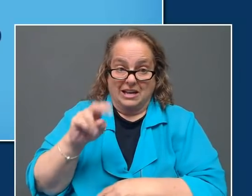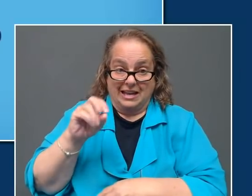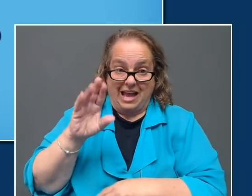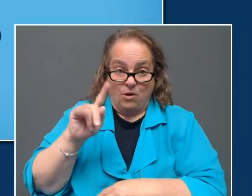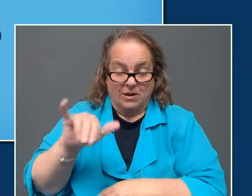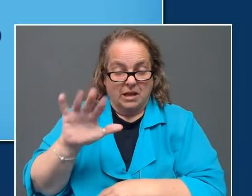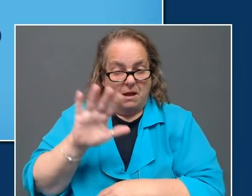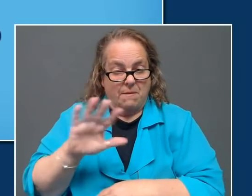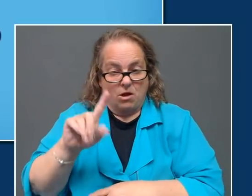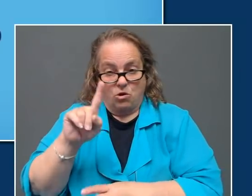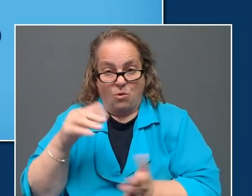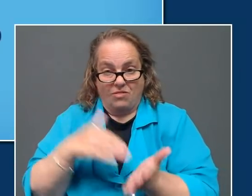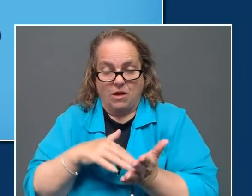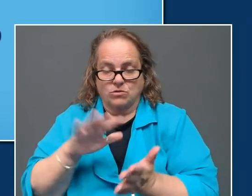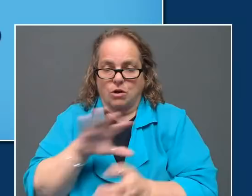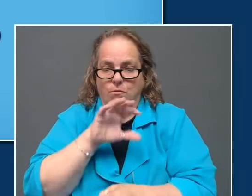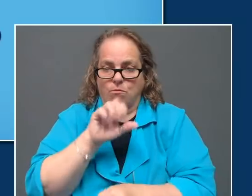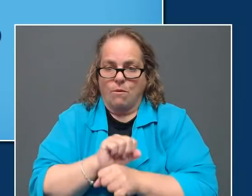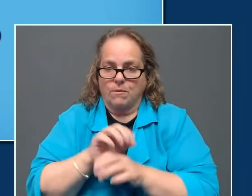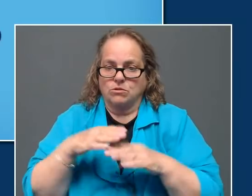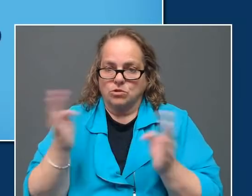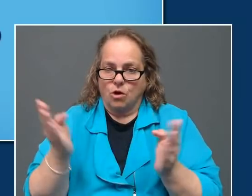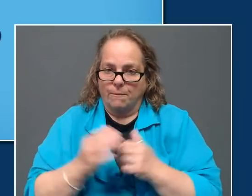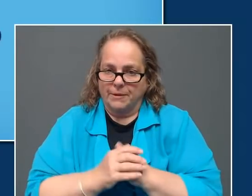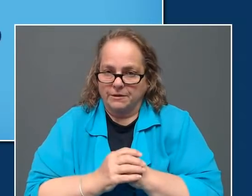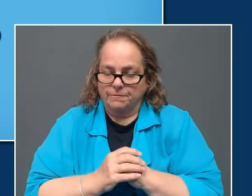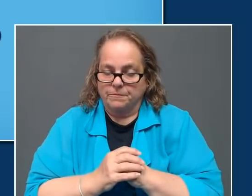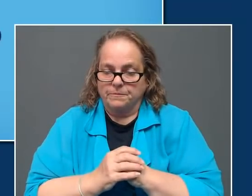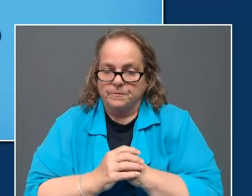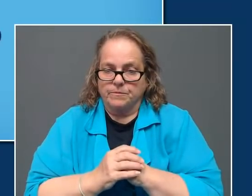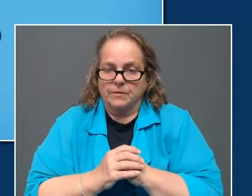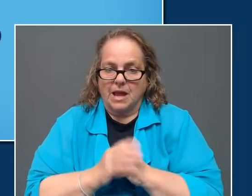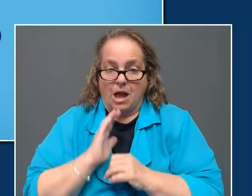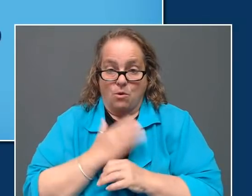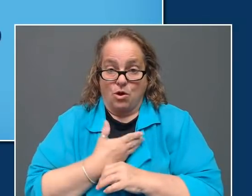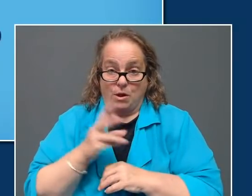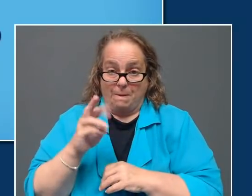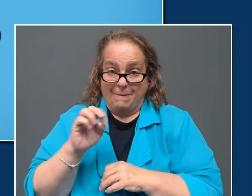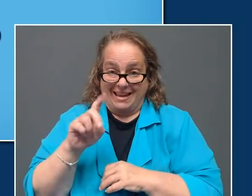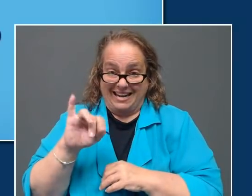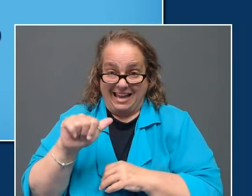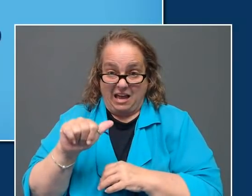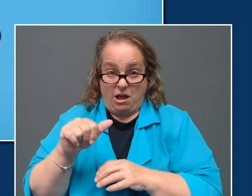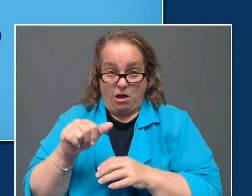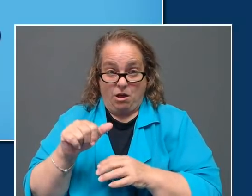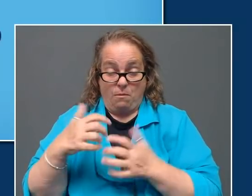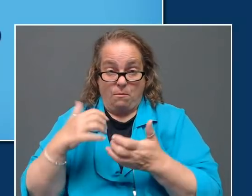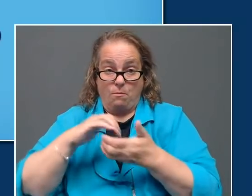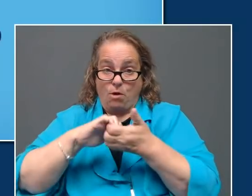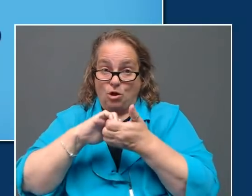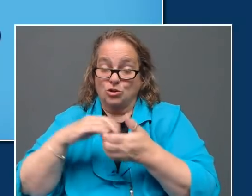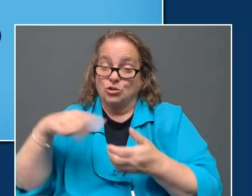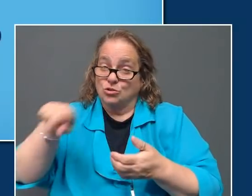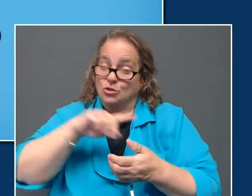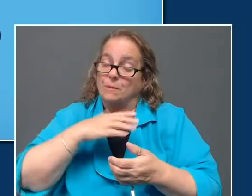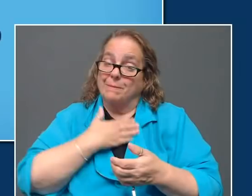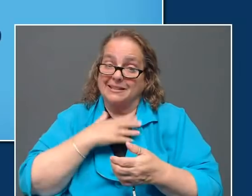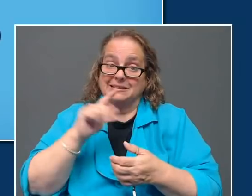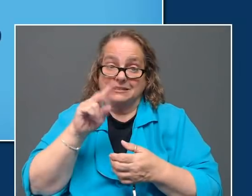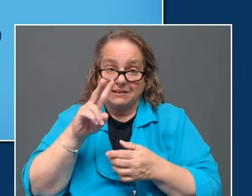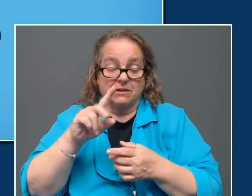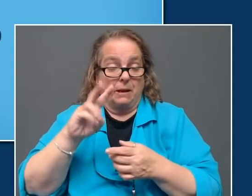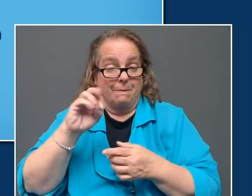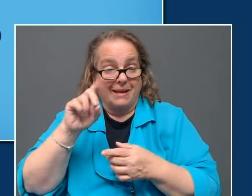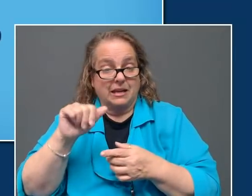1,000 appointments open. Our media partners, we hope that you'll push this out further, but it